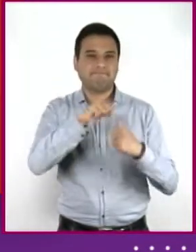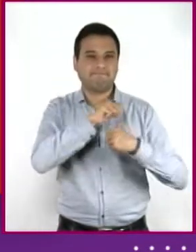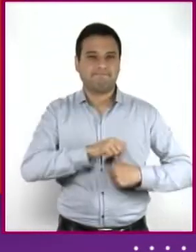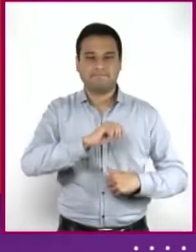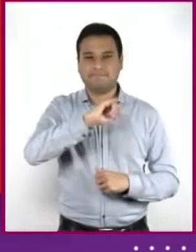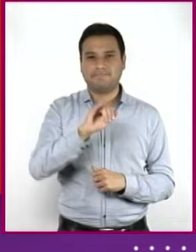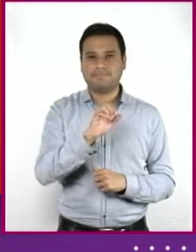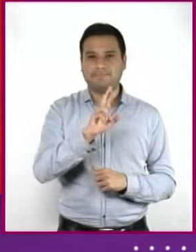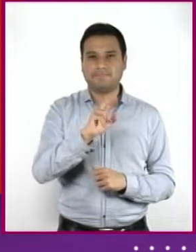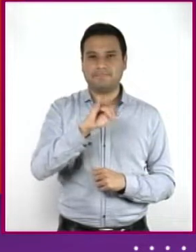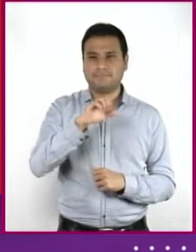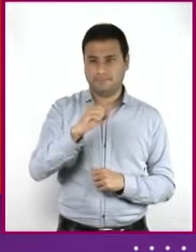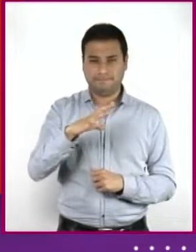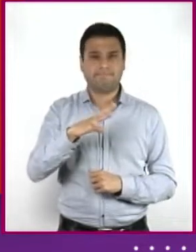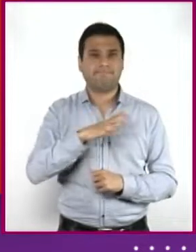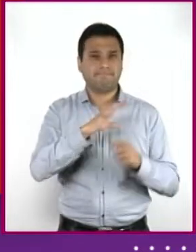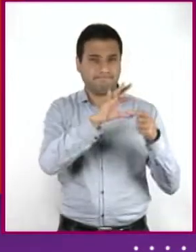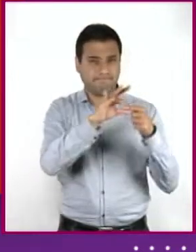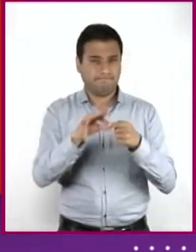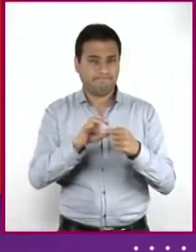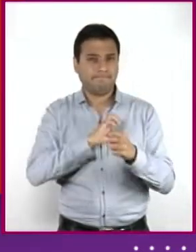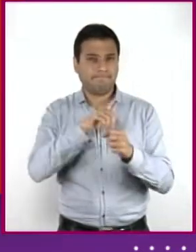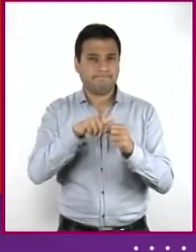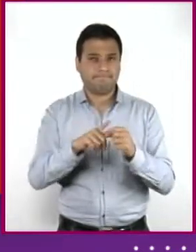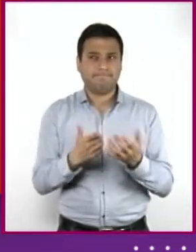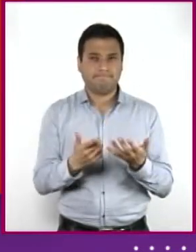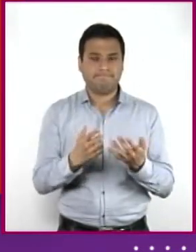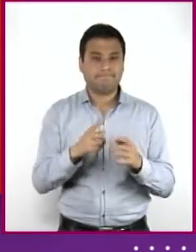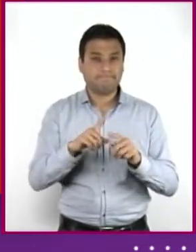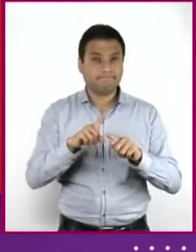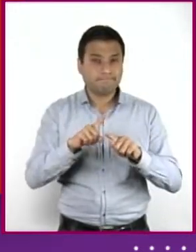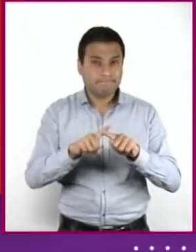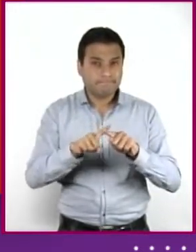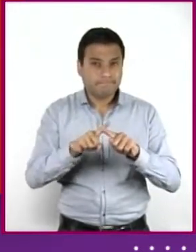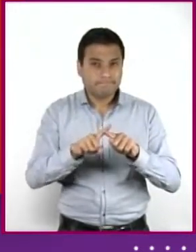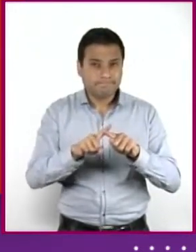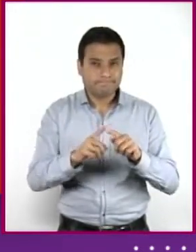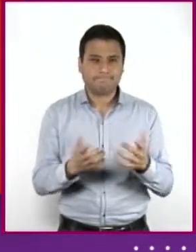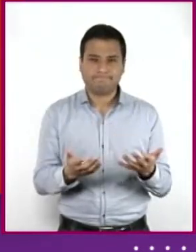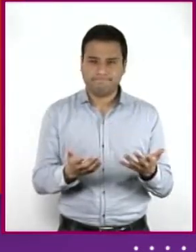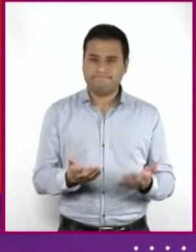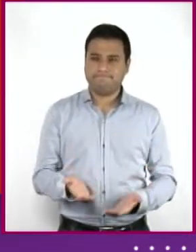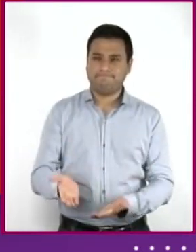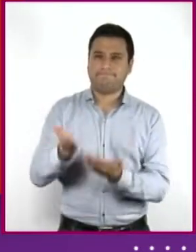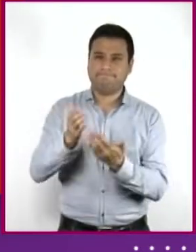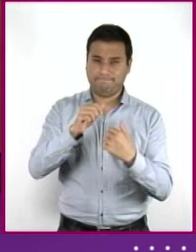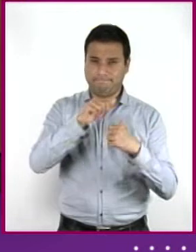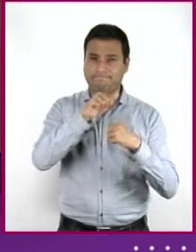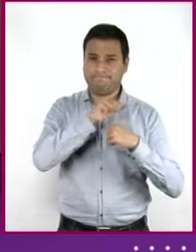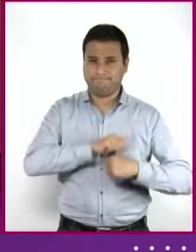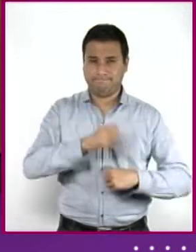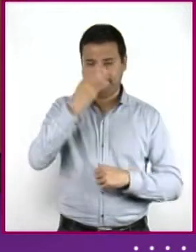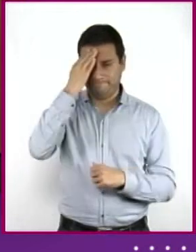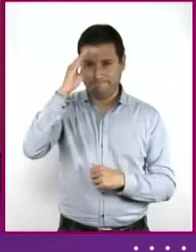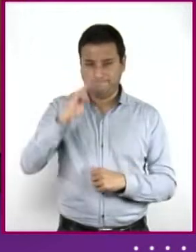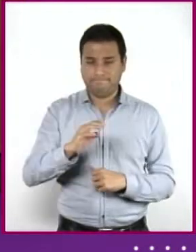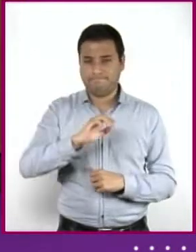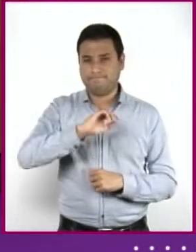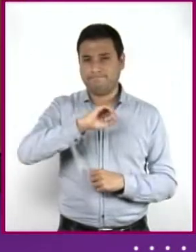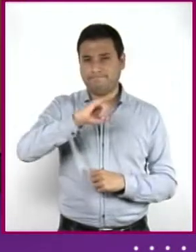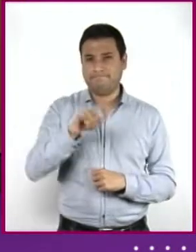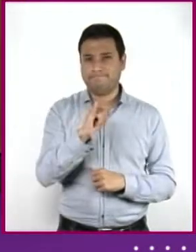very special guest today, the co-owner and manager of this cultural center, La Covacha, Mrs. Jimena